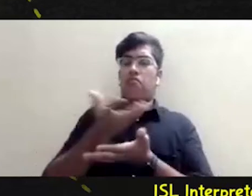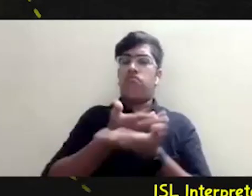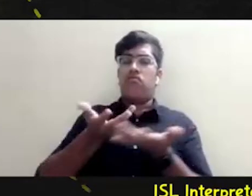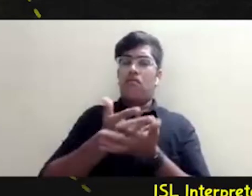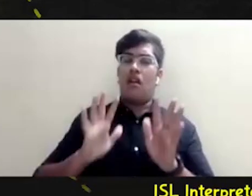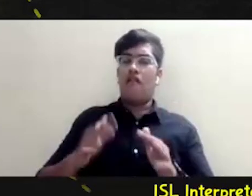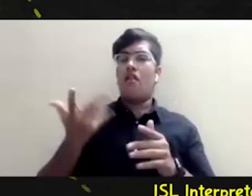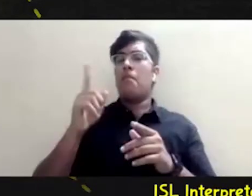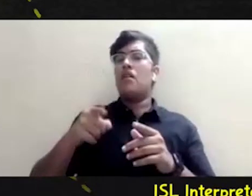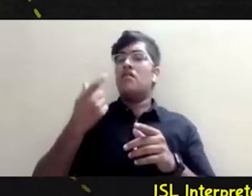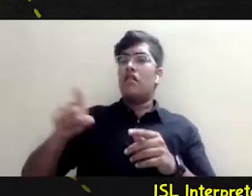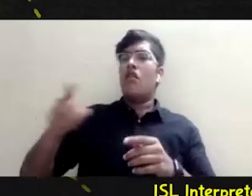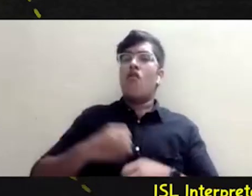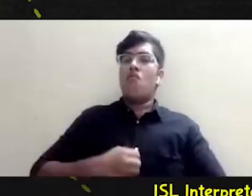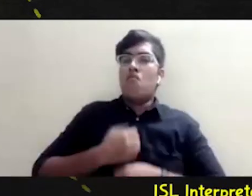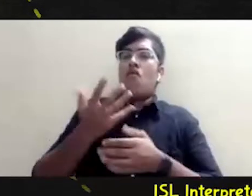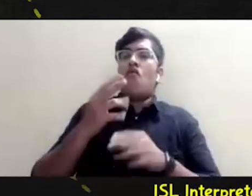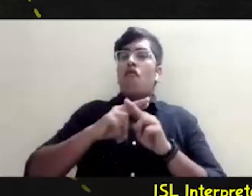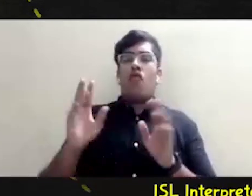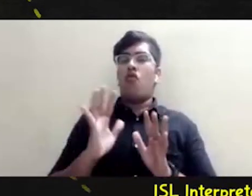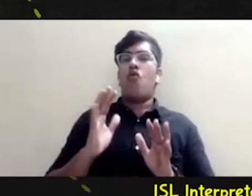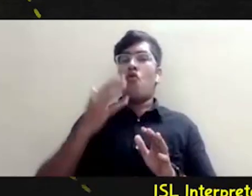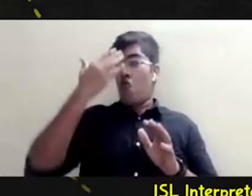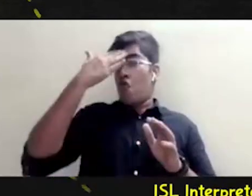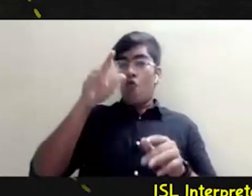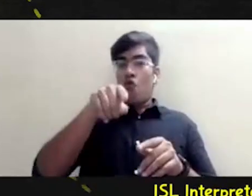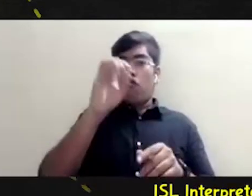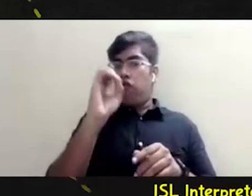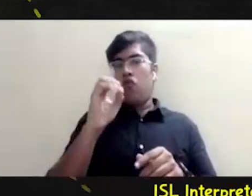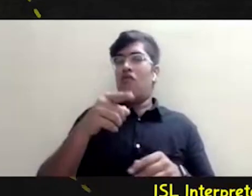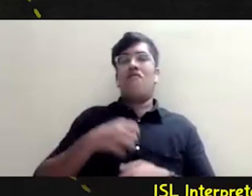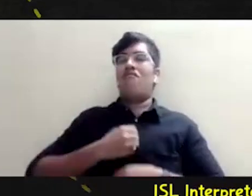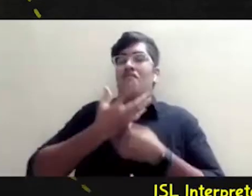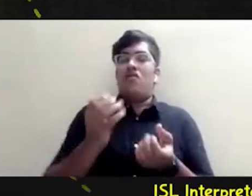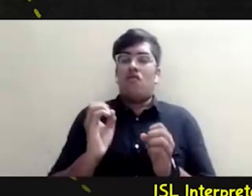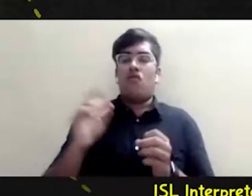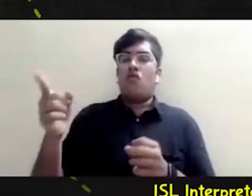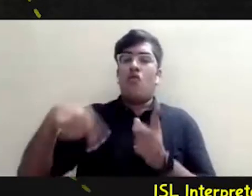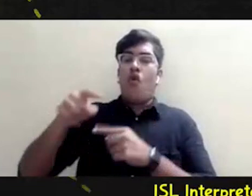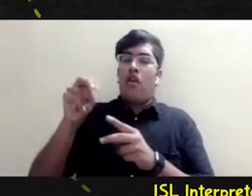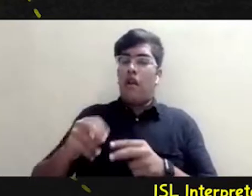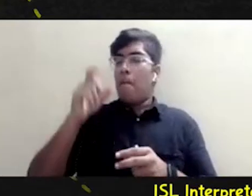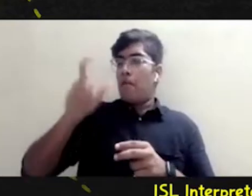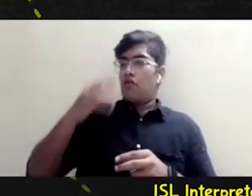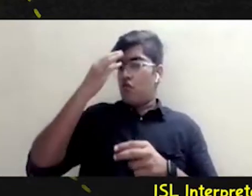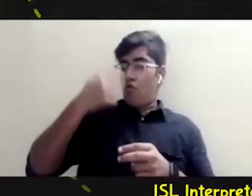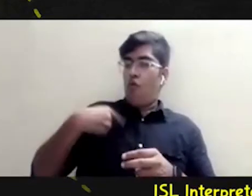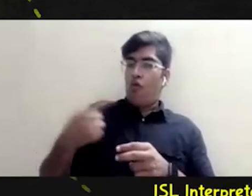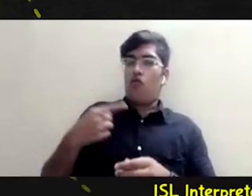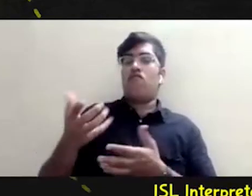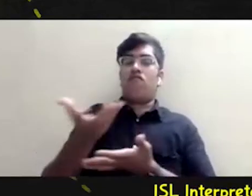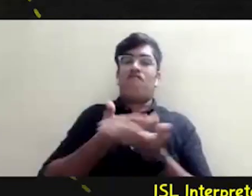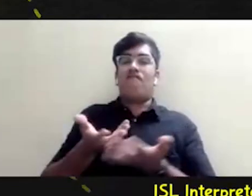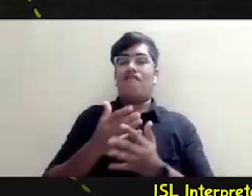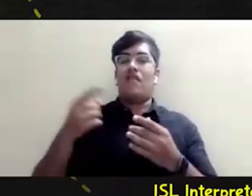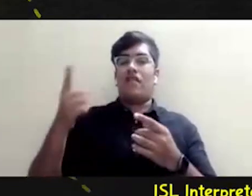not like to expose themselves to anybody unknown to them. And there's no skill available also among the communities with research kind of thing. So